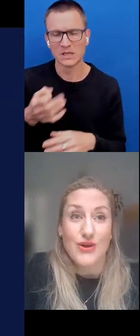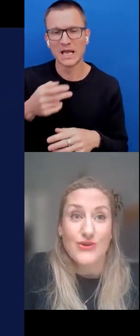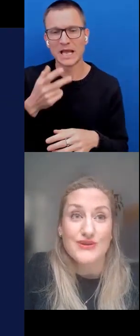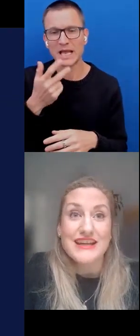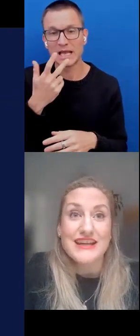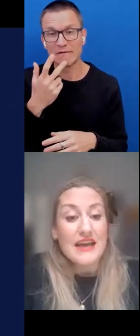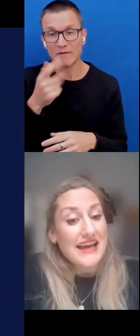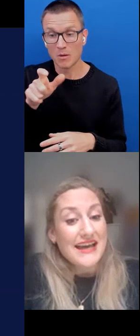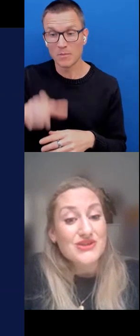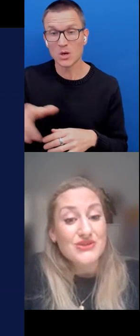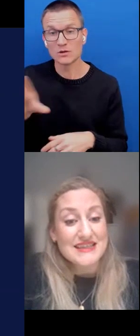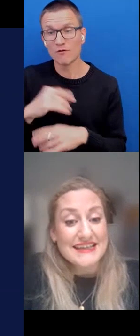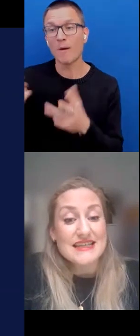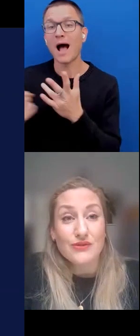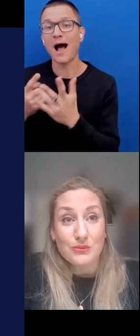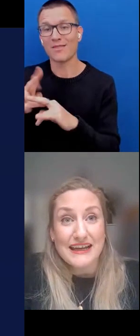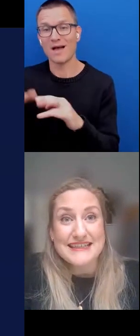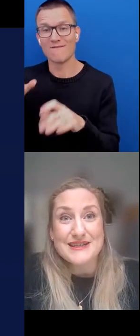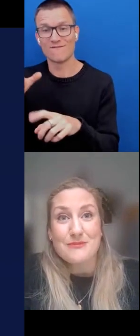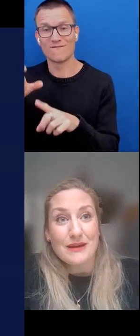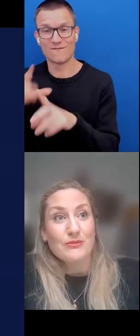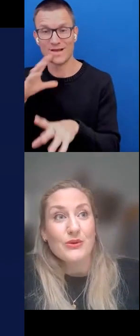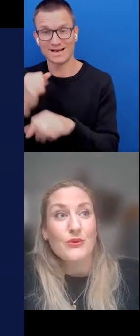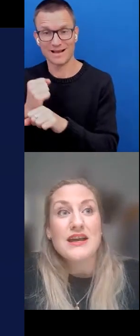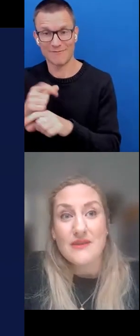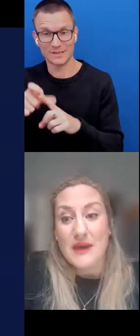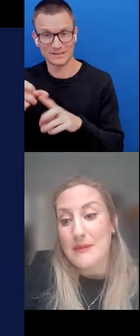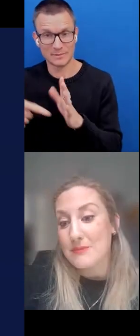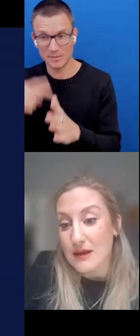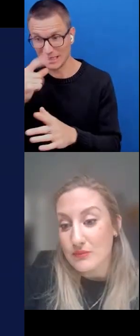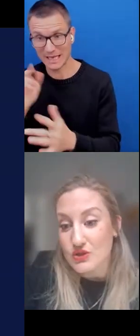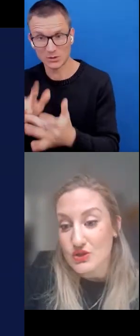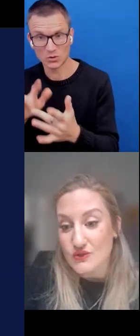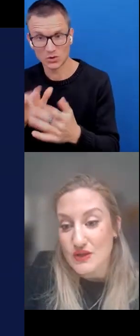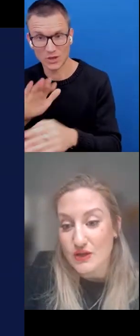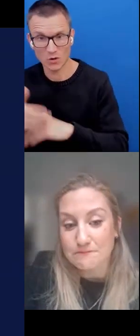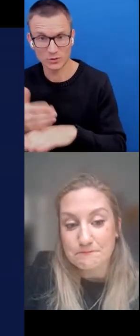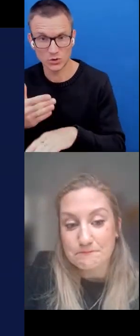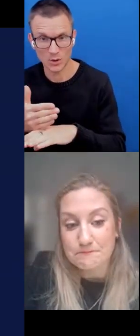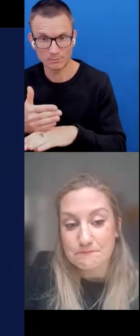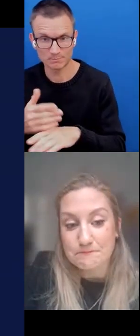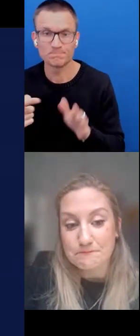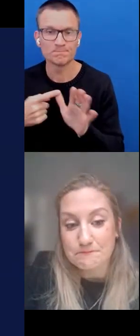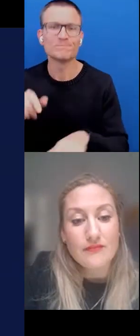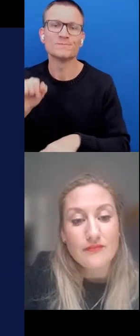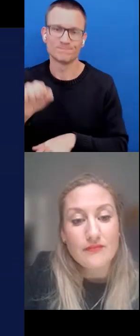regarding a role. And the answer is yes, if you're placed in a merit pool, they may be able to do so.